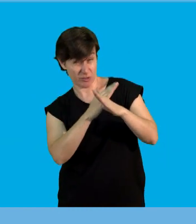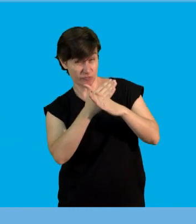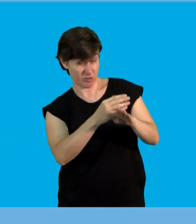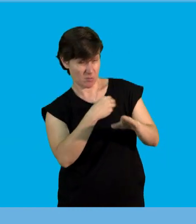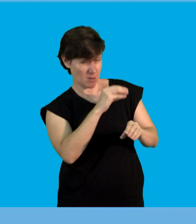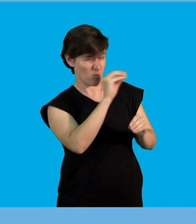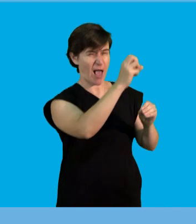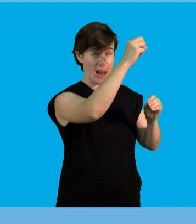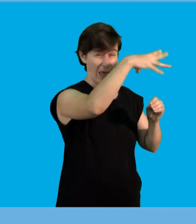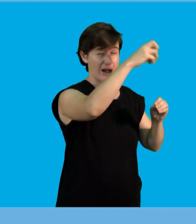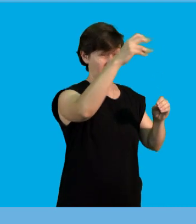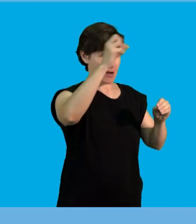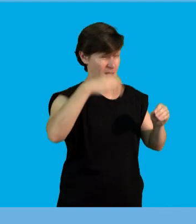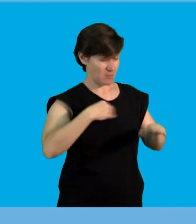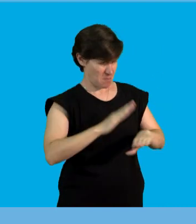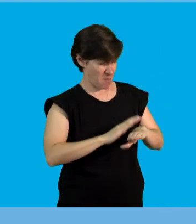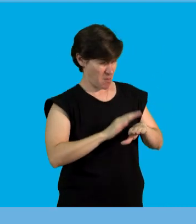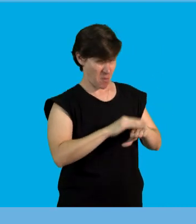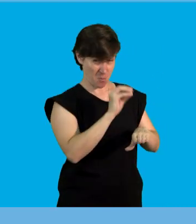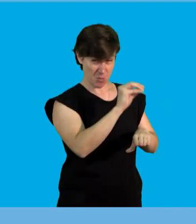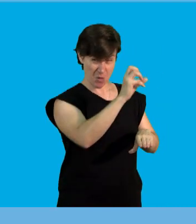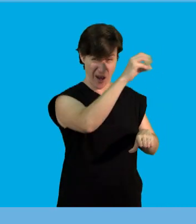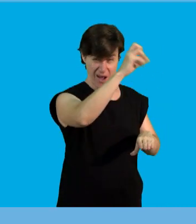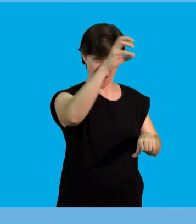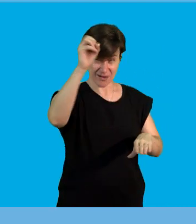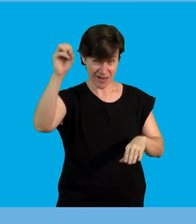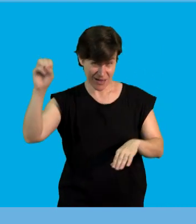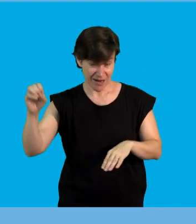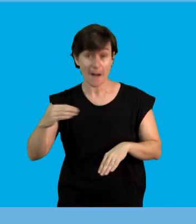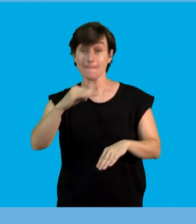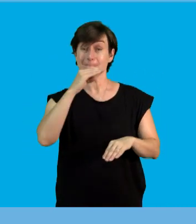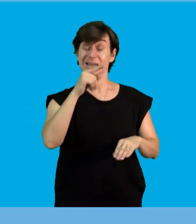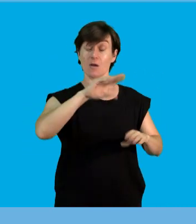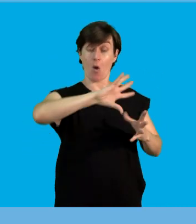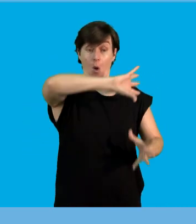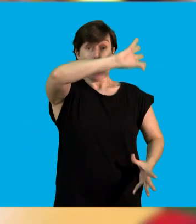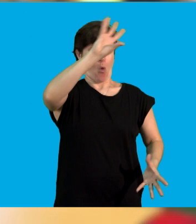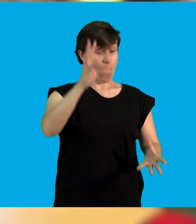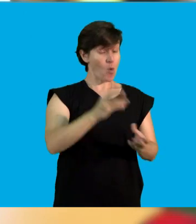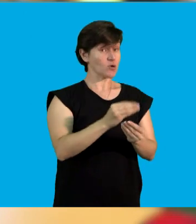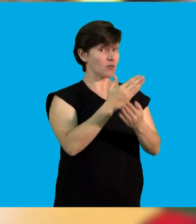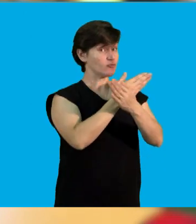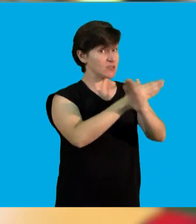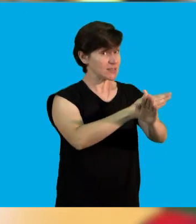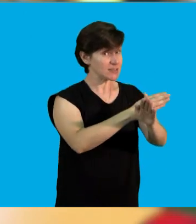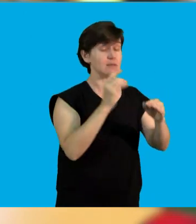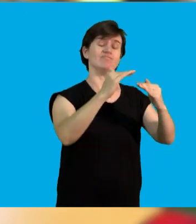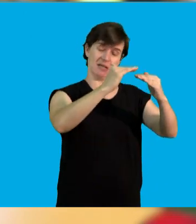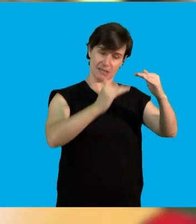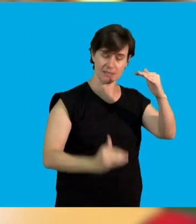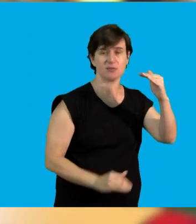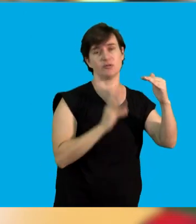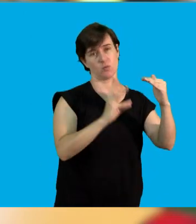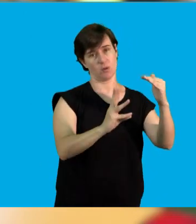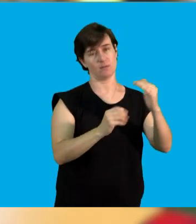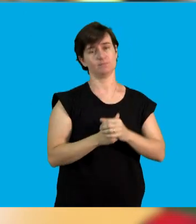actually decreasing the resistance in parallel. If you keep on adding a resistor in parallel, the total resistance of the circuit